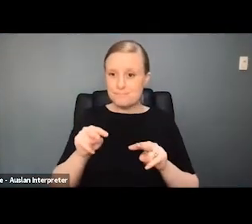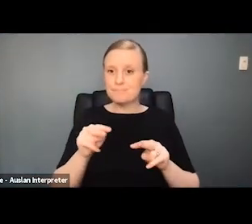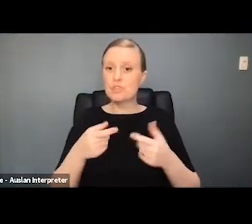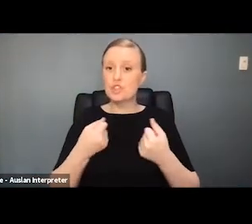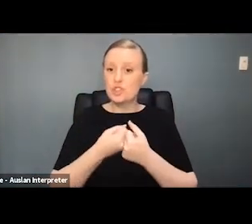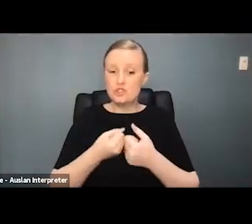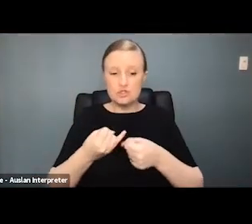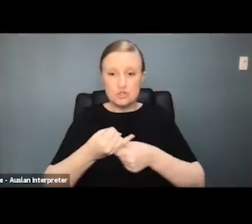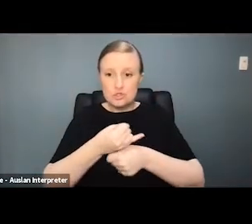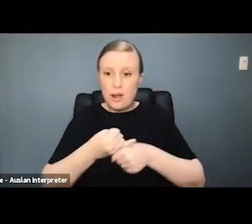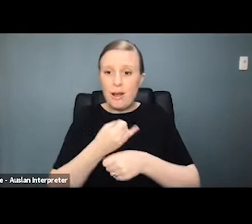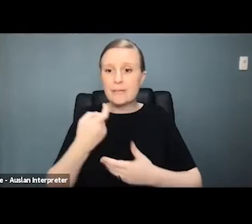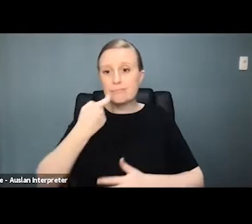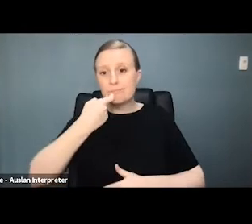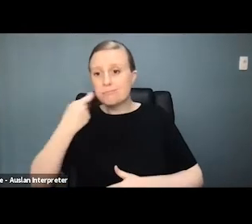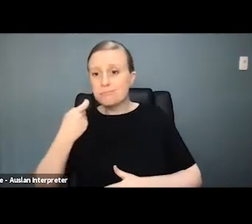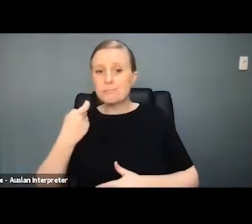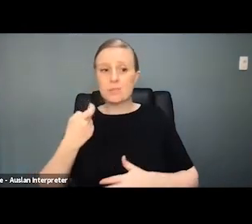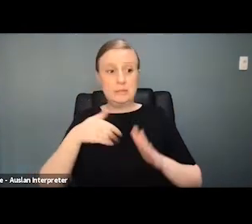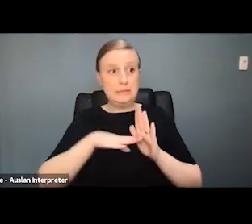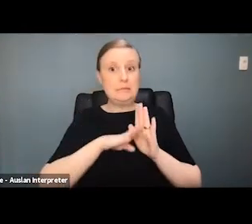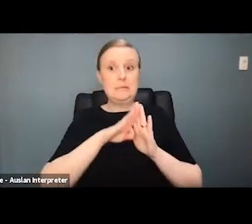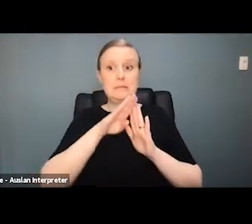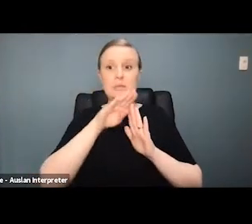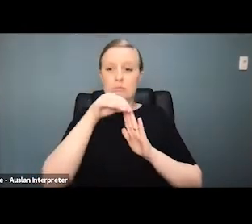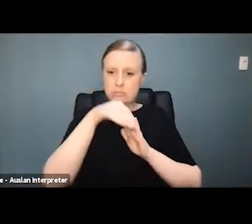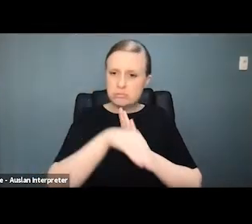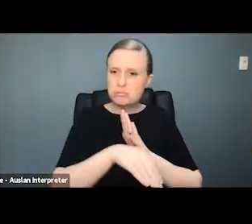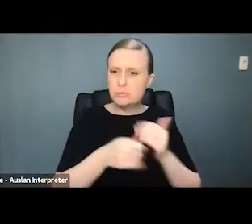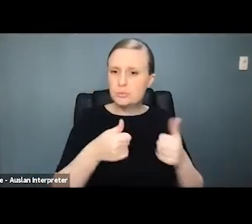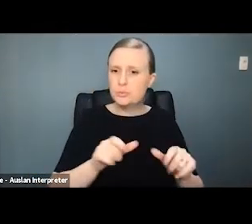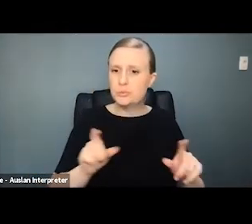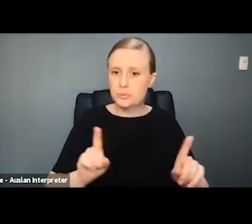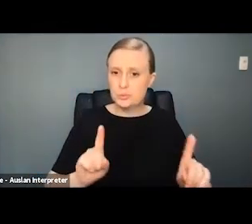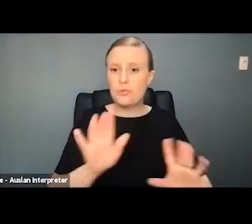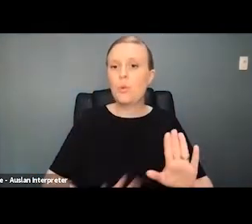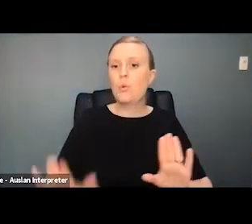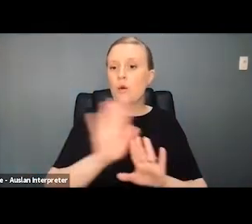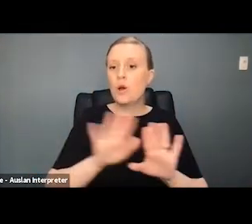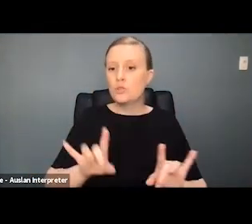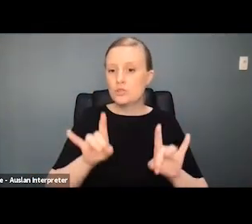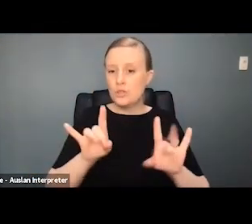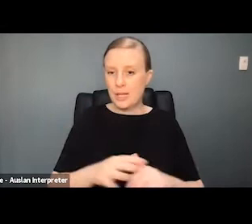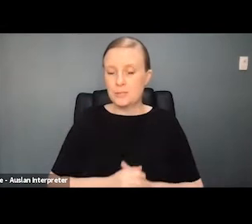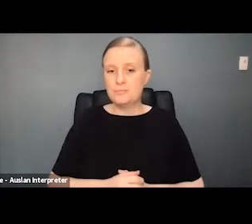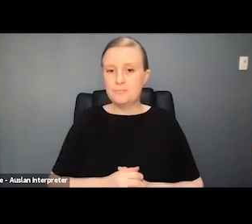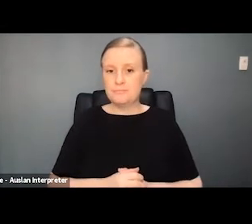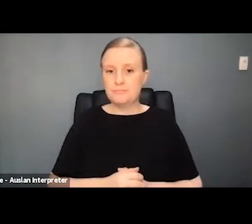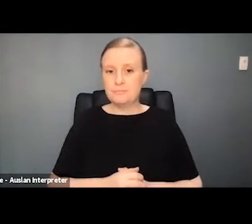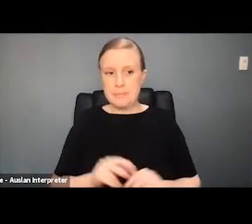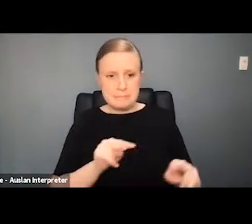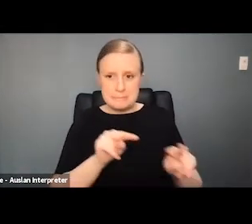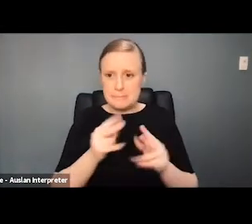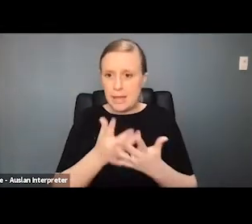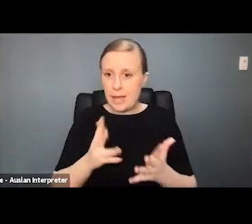across Australia. And we do that in a number of different ways. So we do some primary data collection. So every year we do about